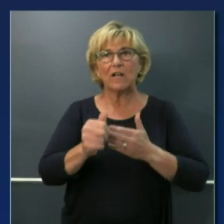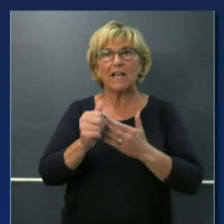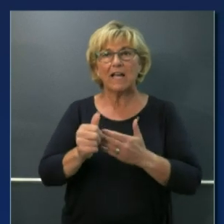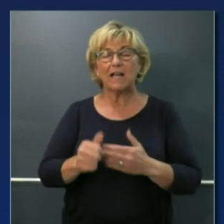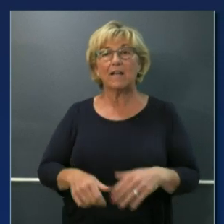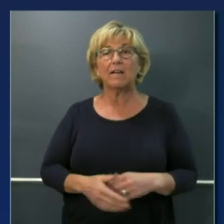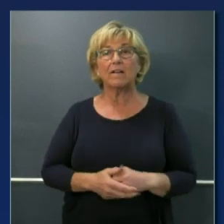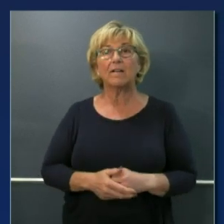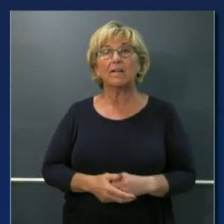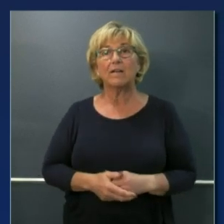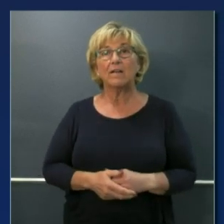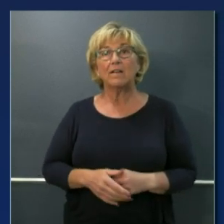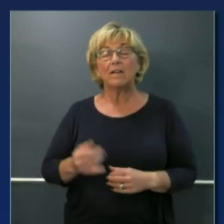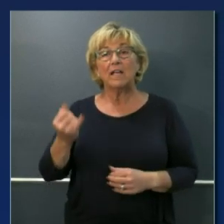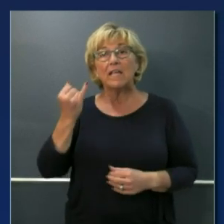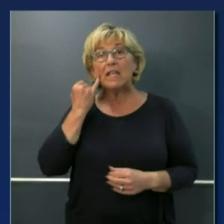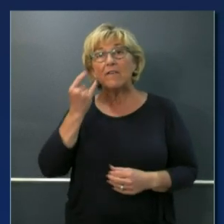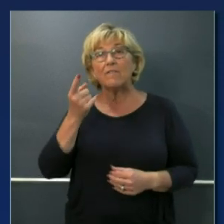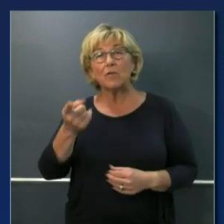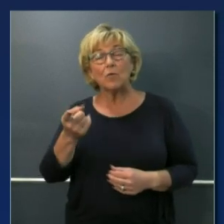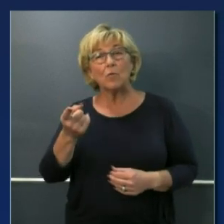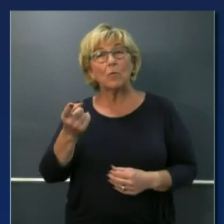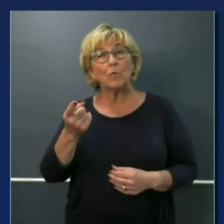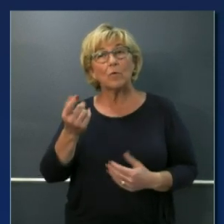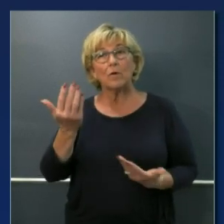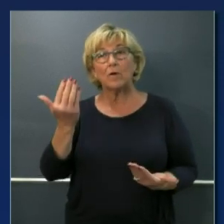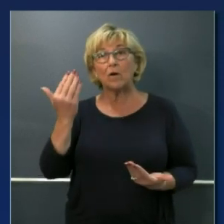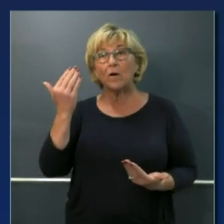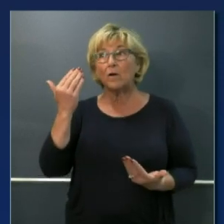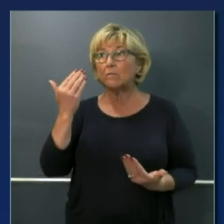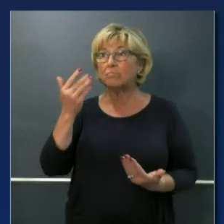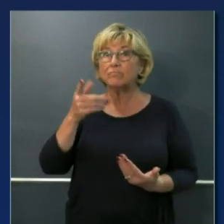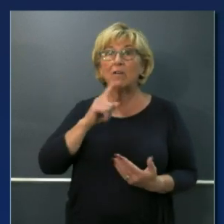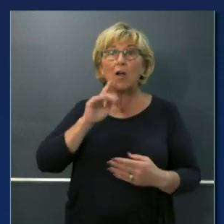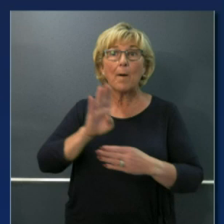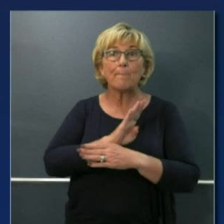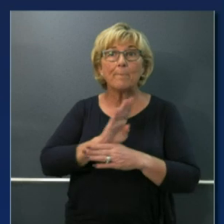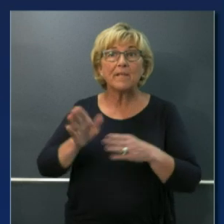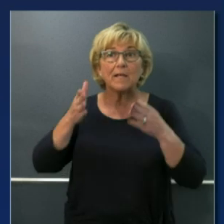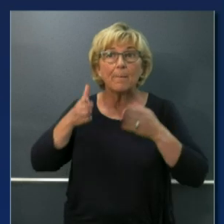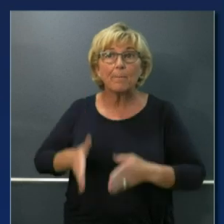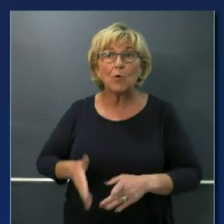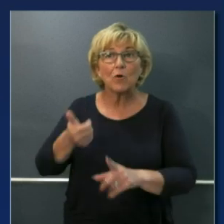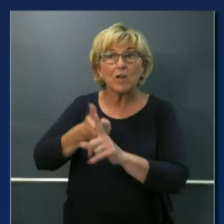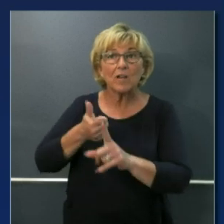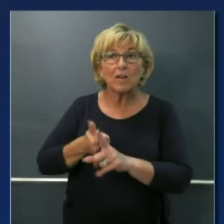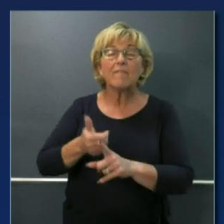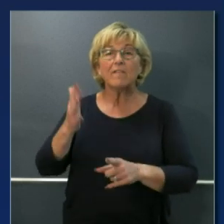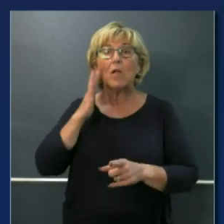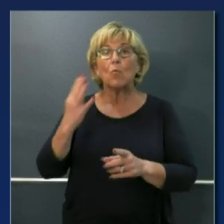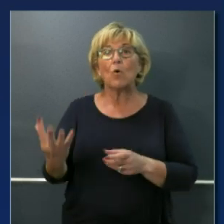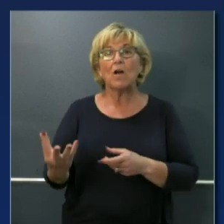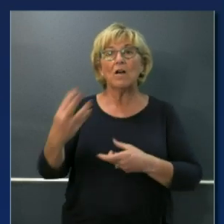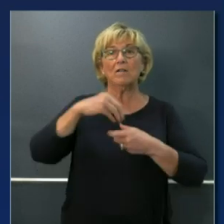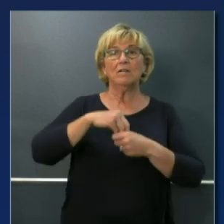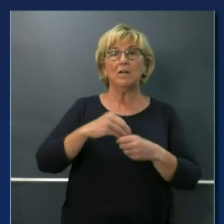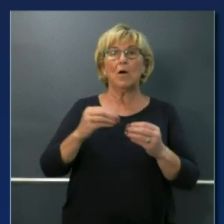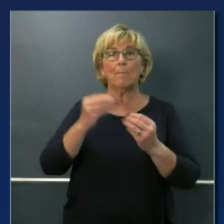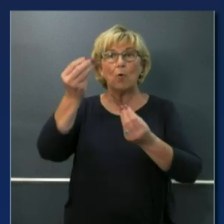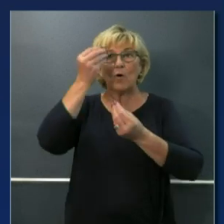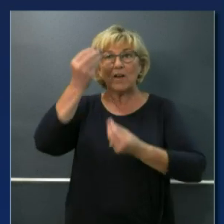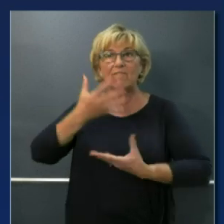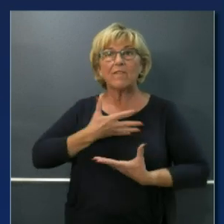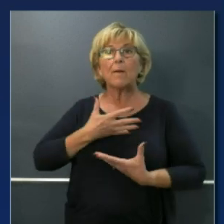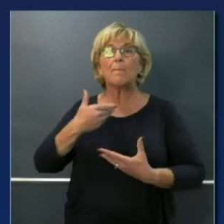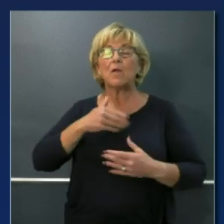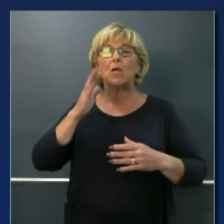you're somebody who has particular insight, if you're a business person yourself, you're going to be invited to provide information, and we'll put